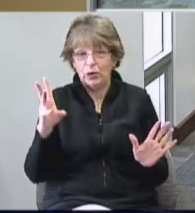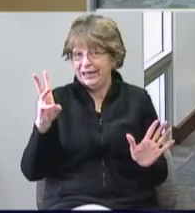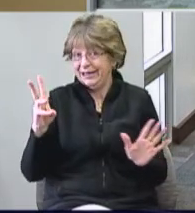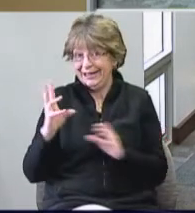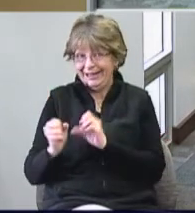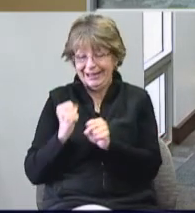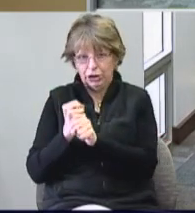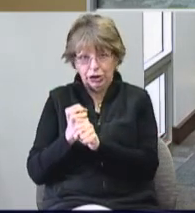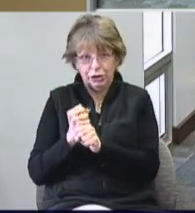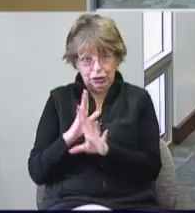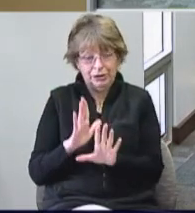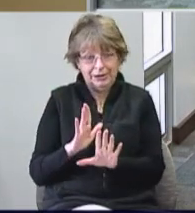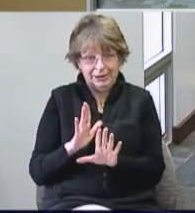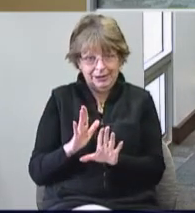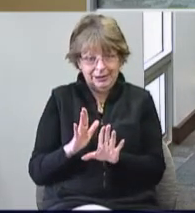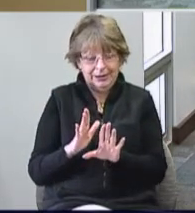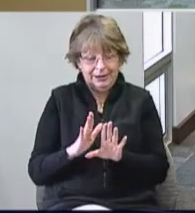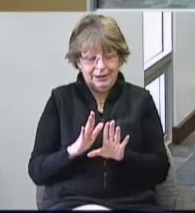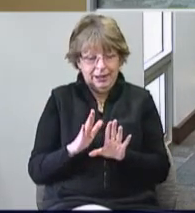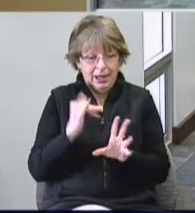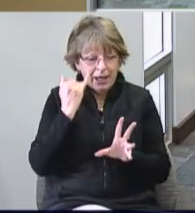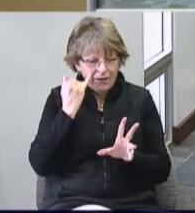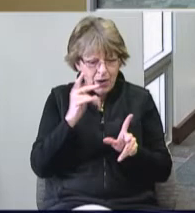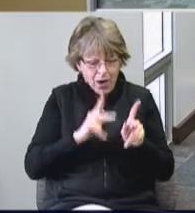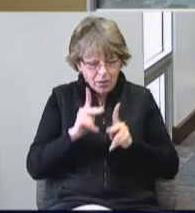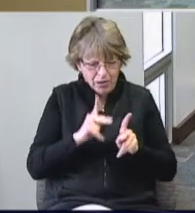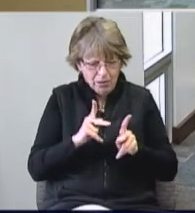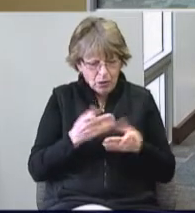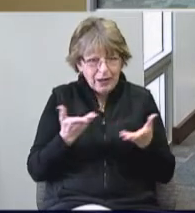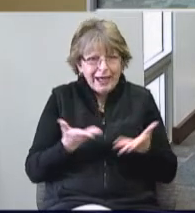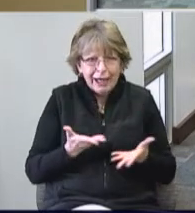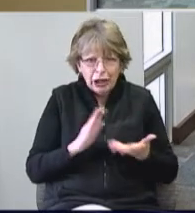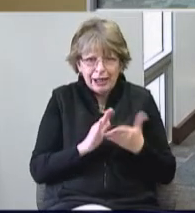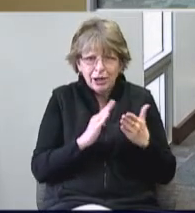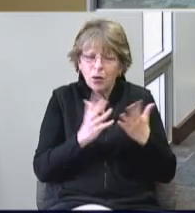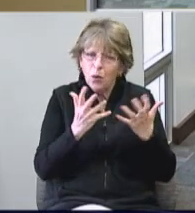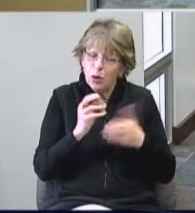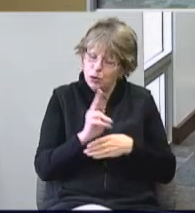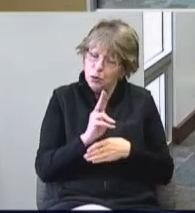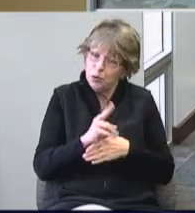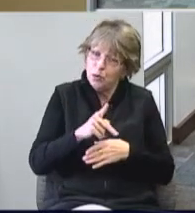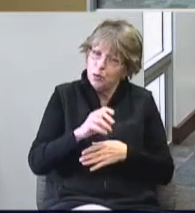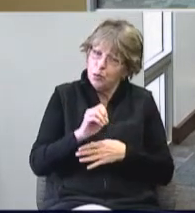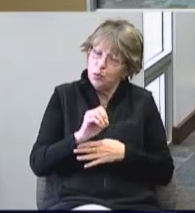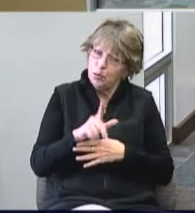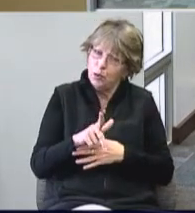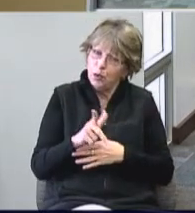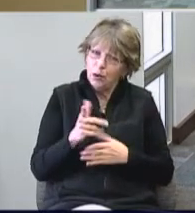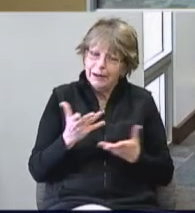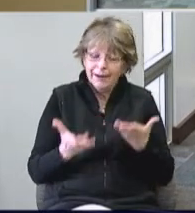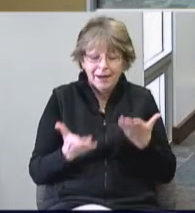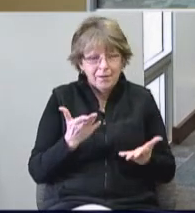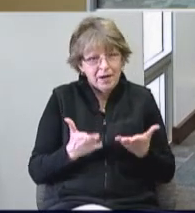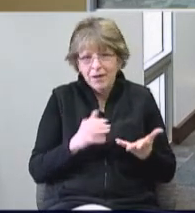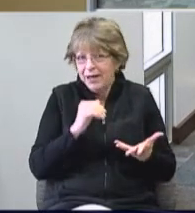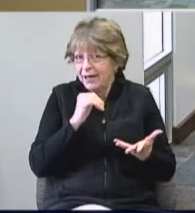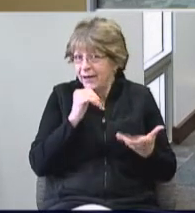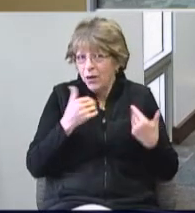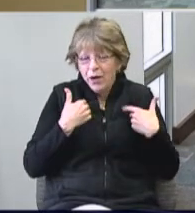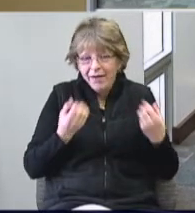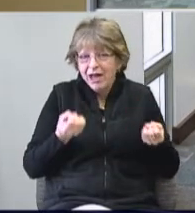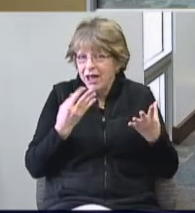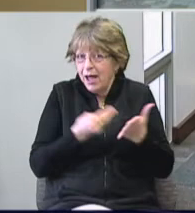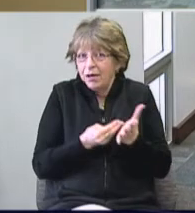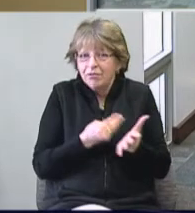that aside, so if there are people in our community that want to use the pool that are lower economic, we talked about the schools